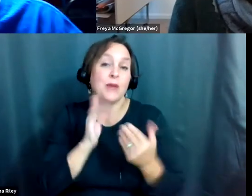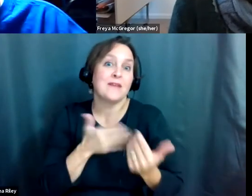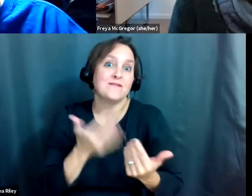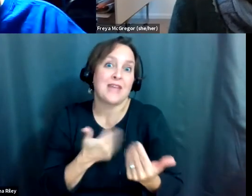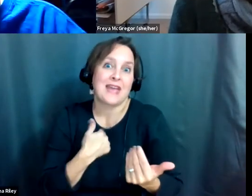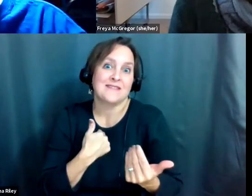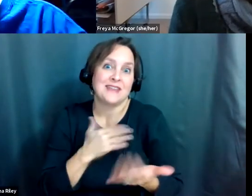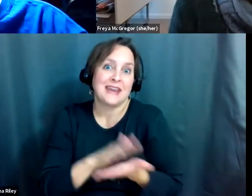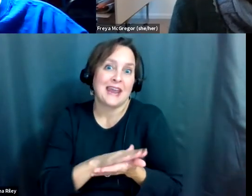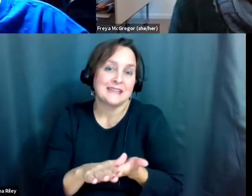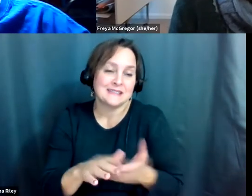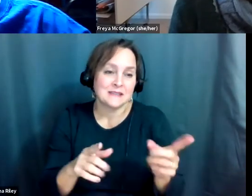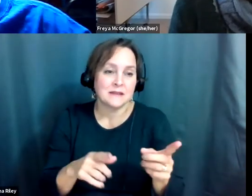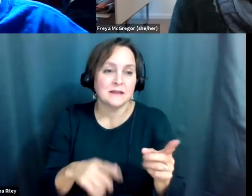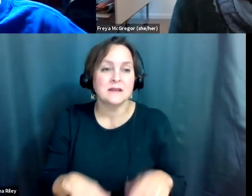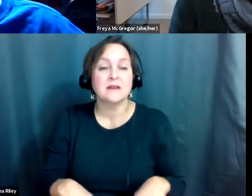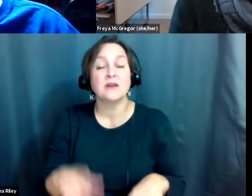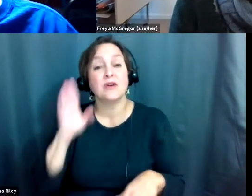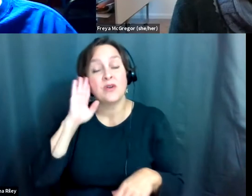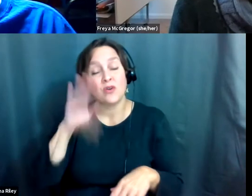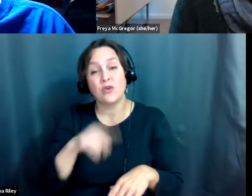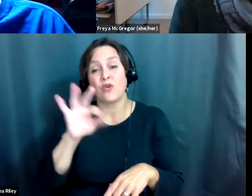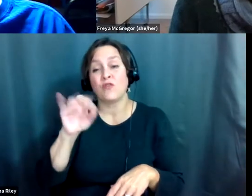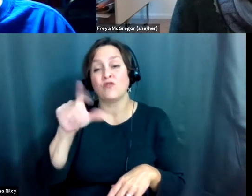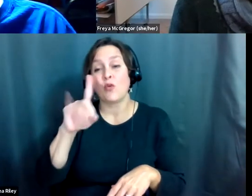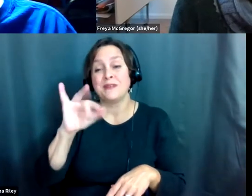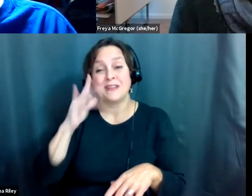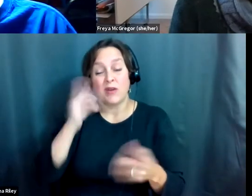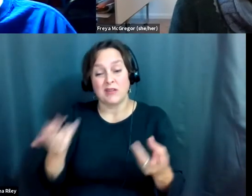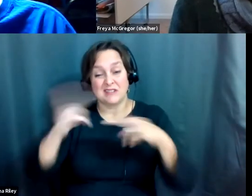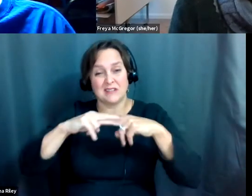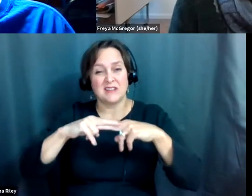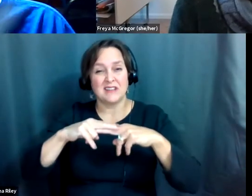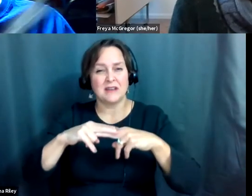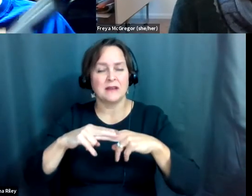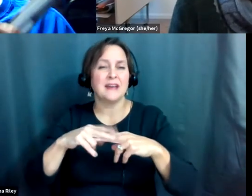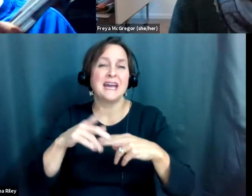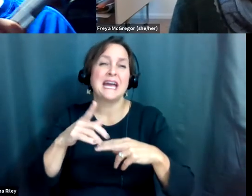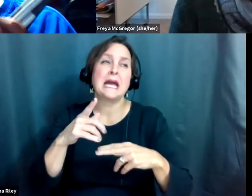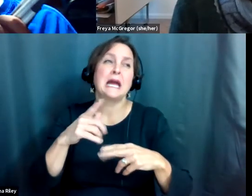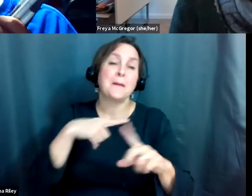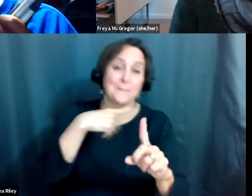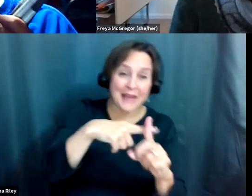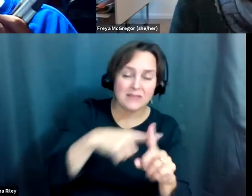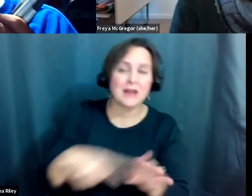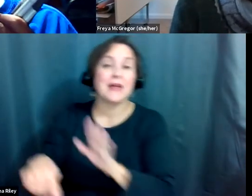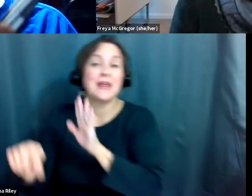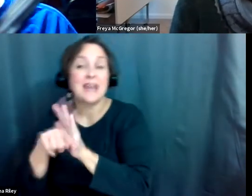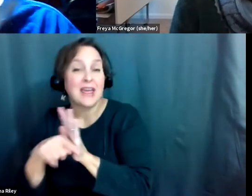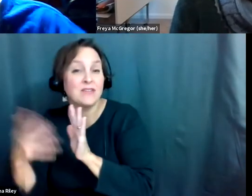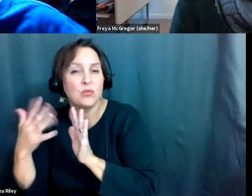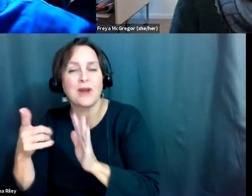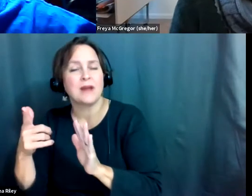The disadvantage of a folding cane is that that is not quite as sturdy as one that doesn't fold up, but